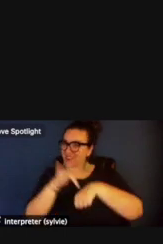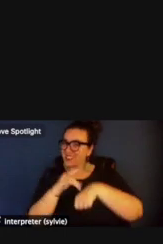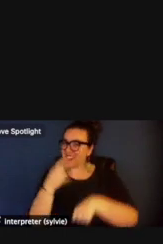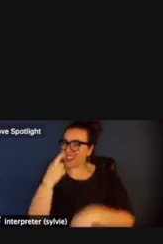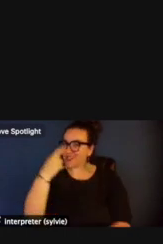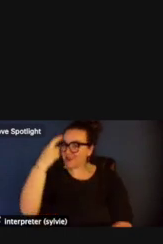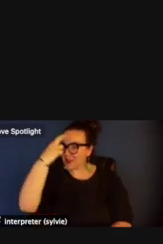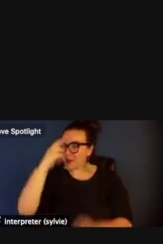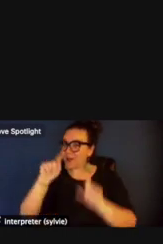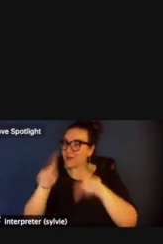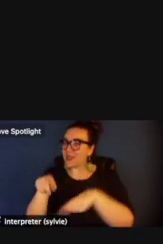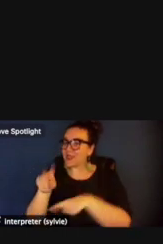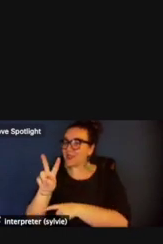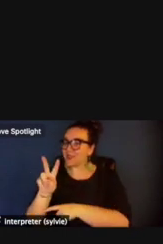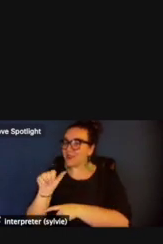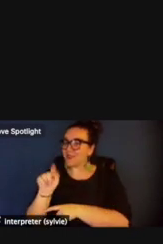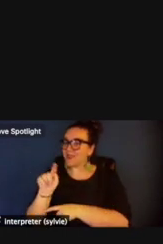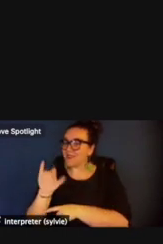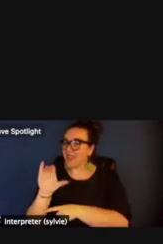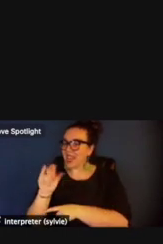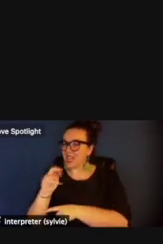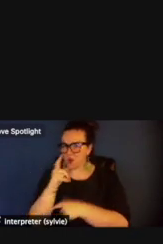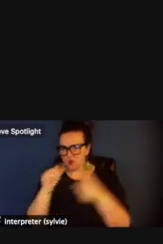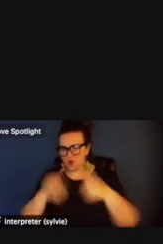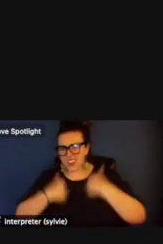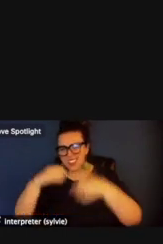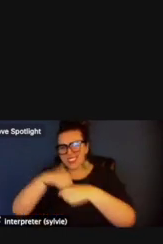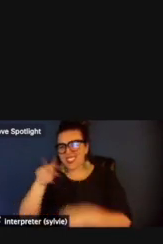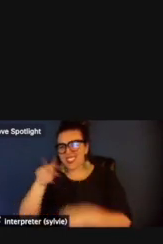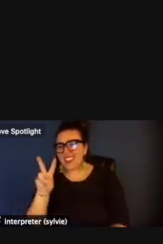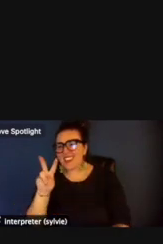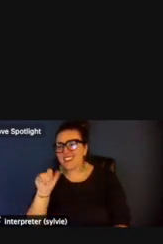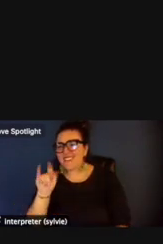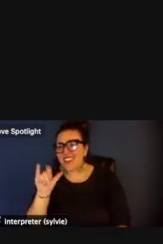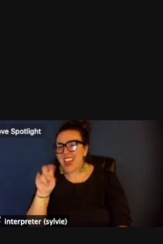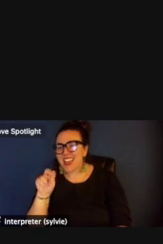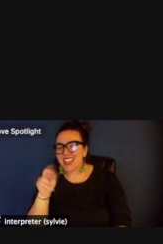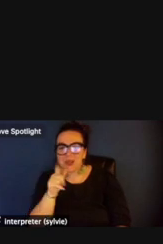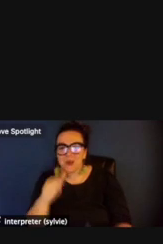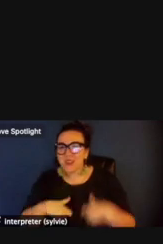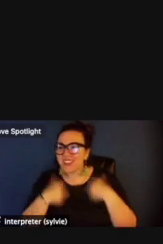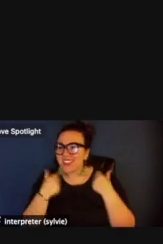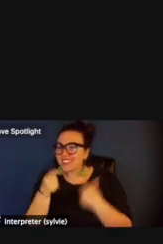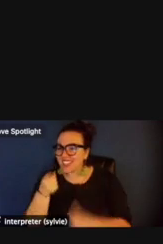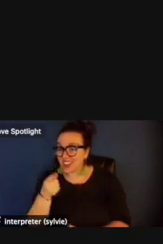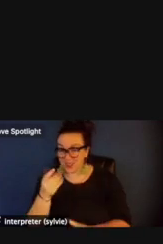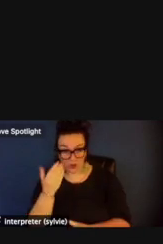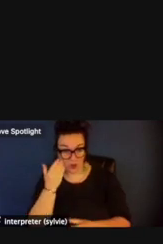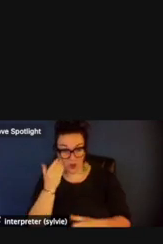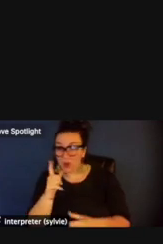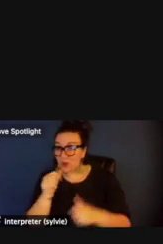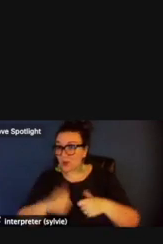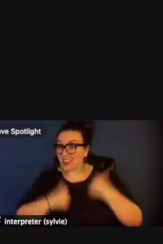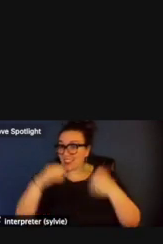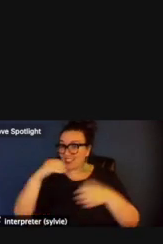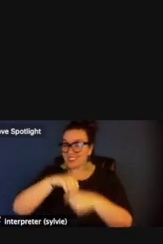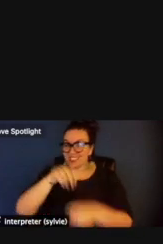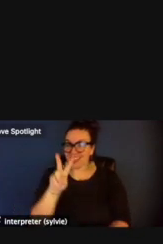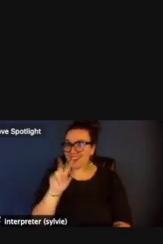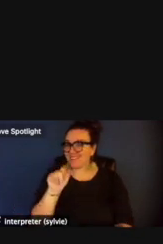to the Vatican. Do you know what house, who lives in the Vatican, what, that lives in that building? That, does anybody know who lives in the Vatican or what?